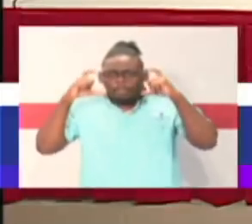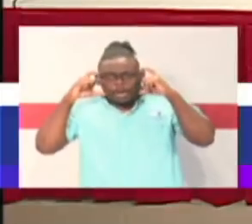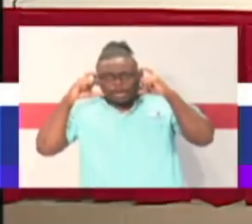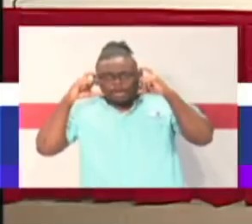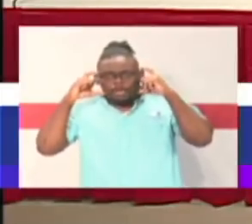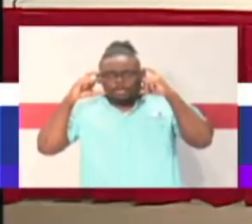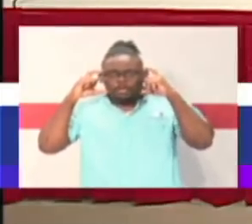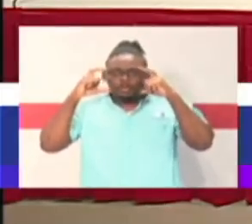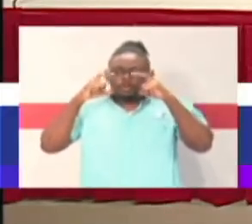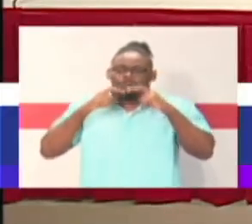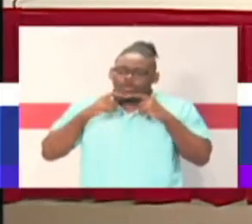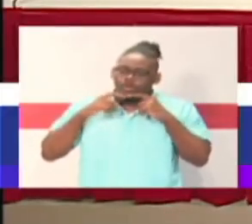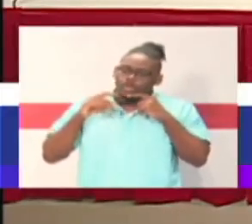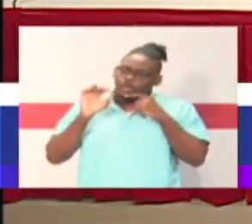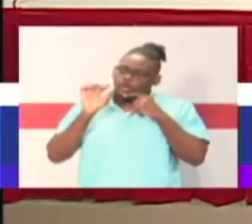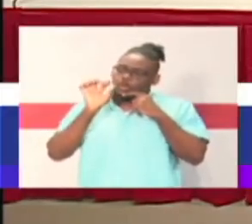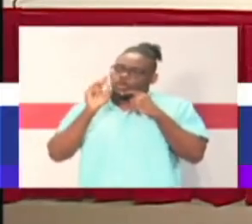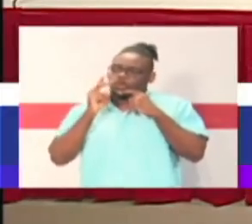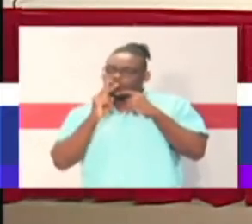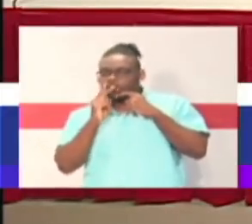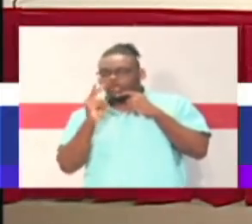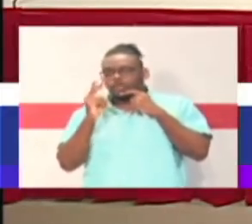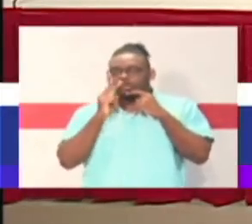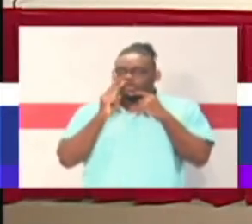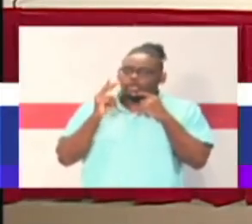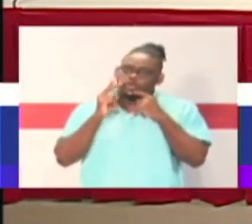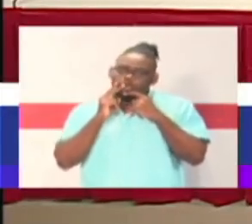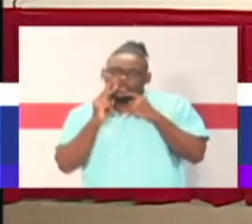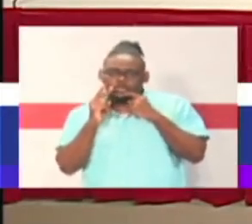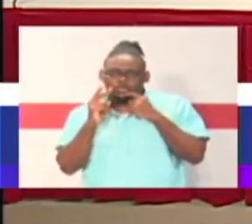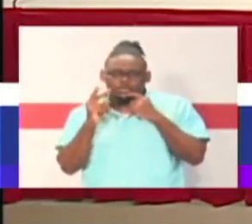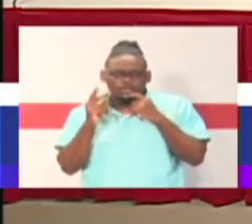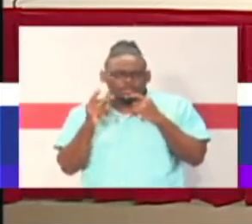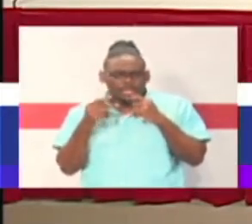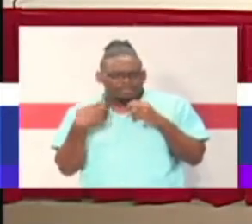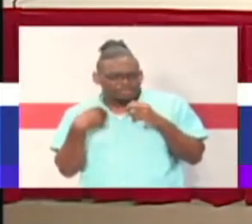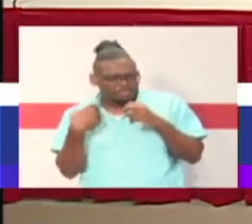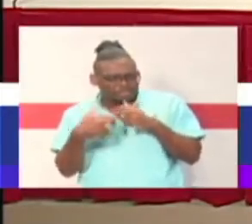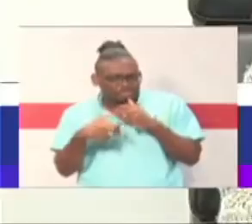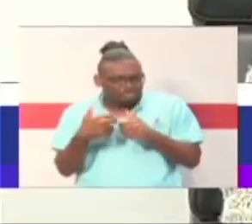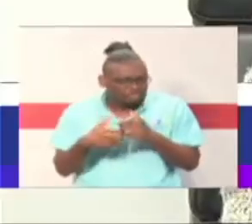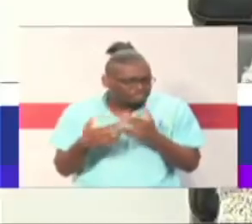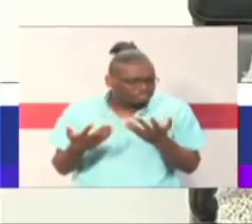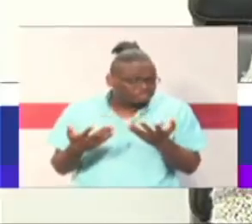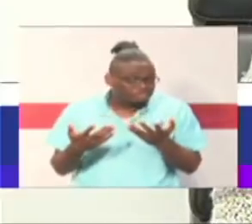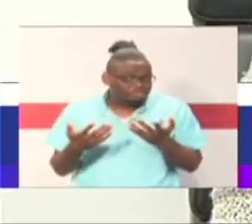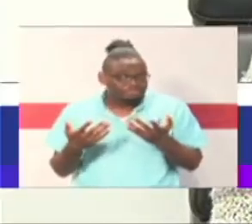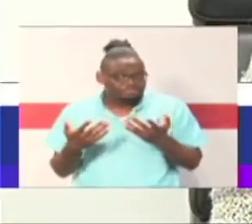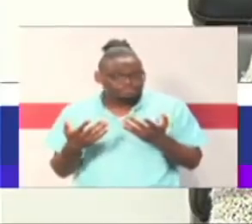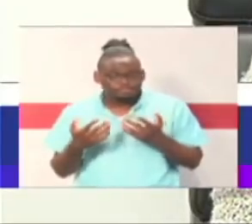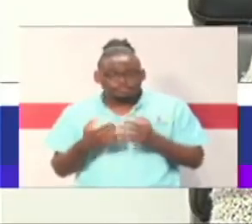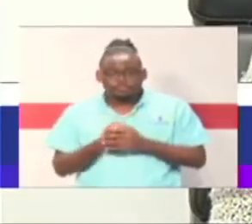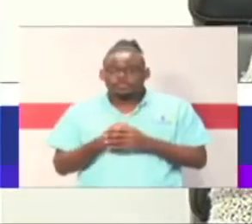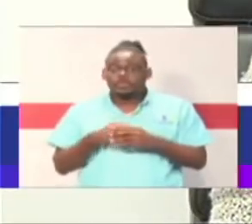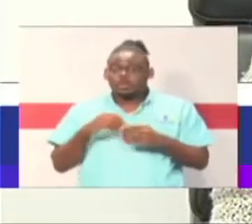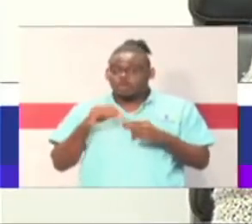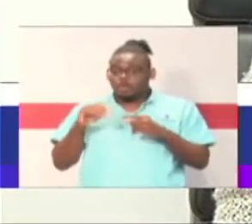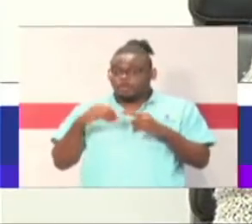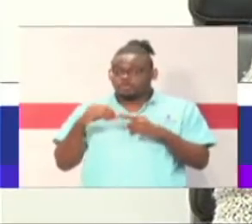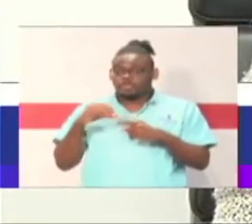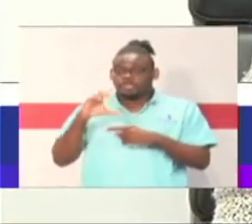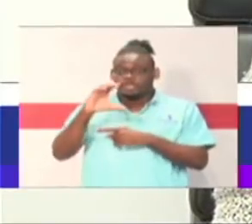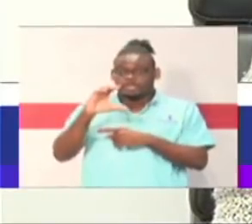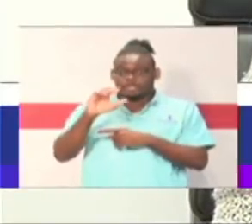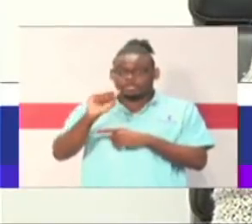Thank you very much, Sunil. So the first question as pertains to CARPHA, of course, the Ministry